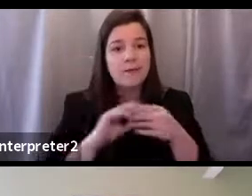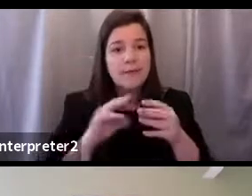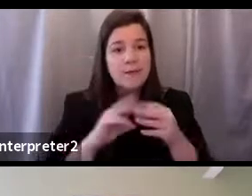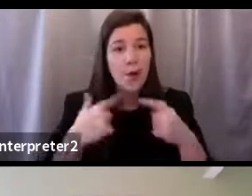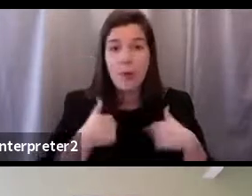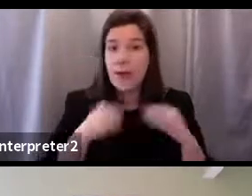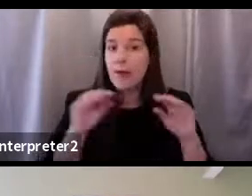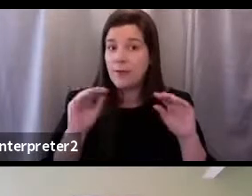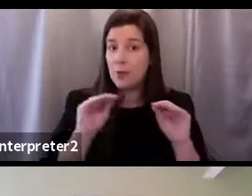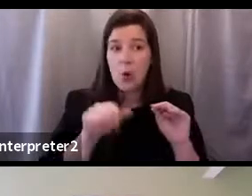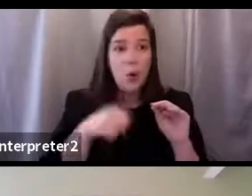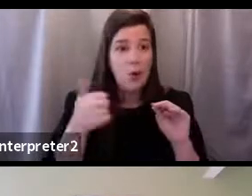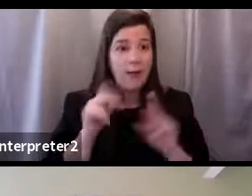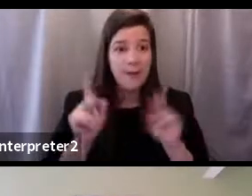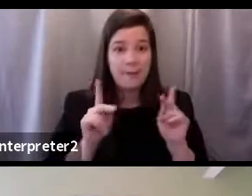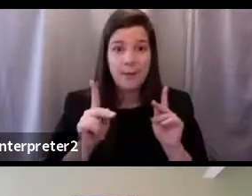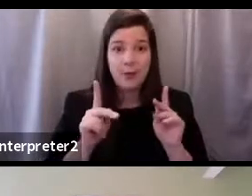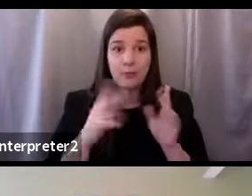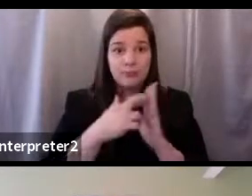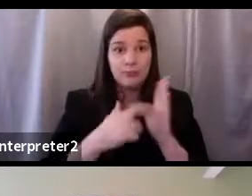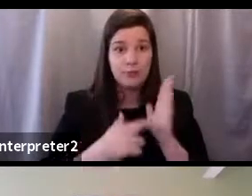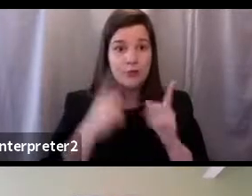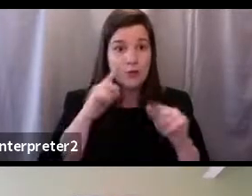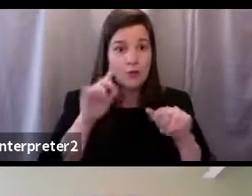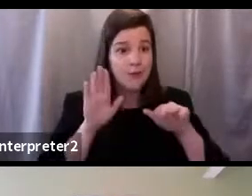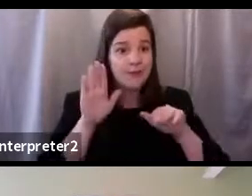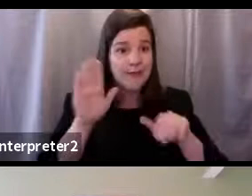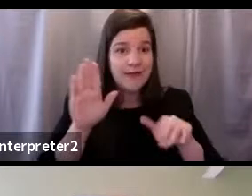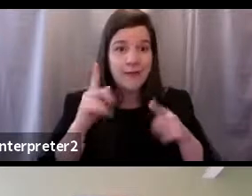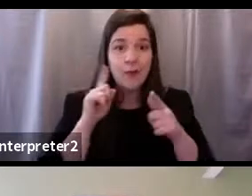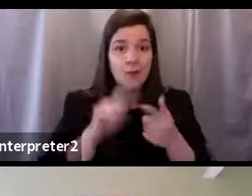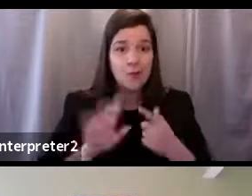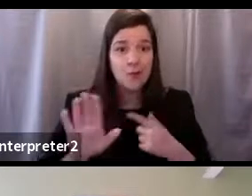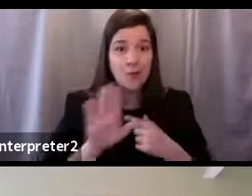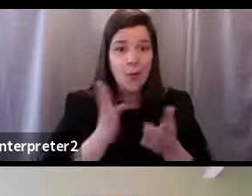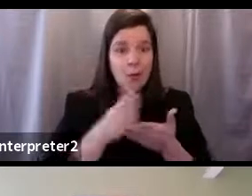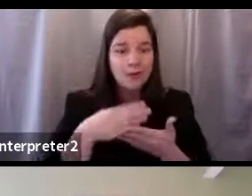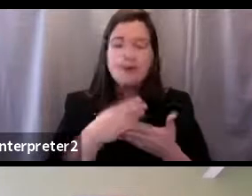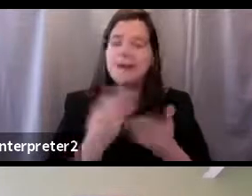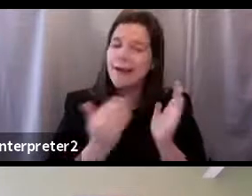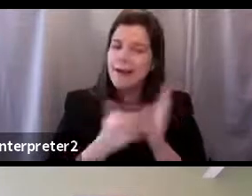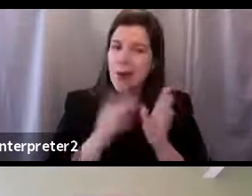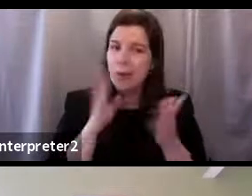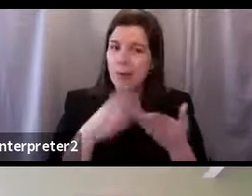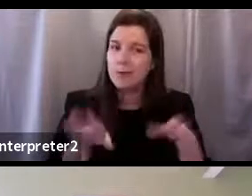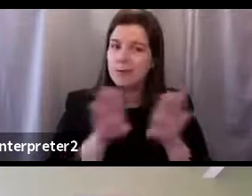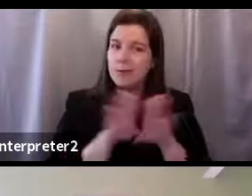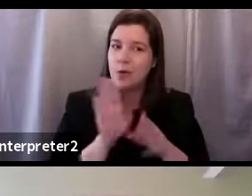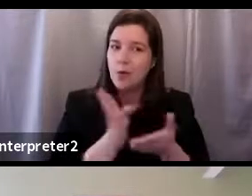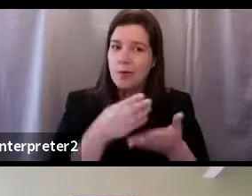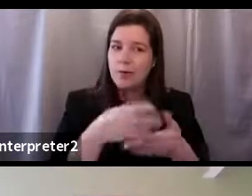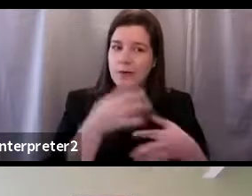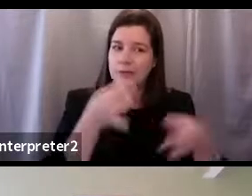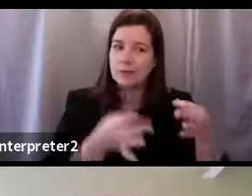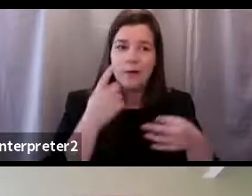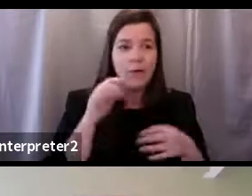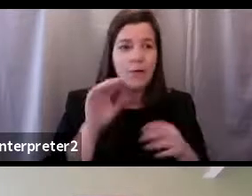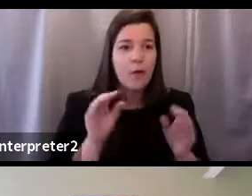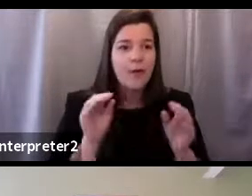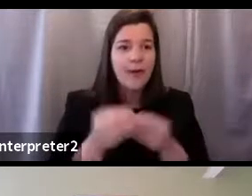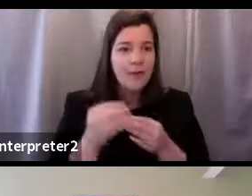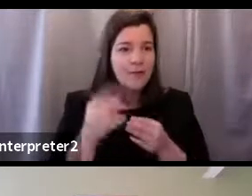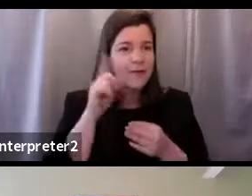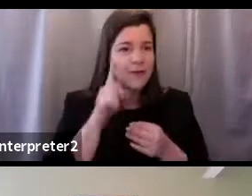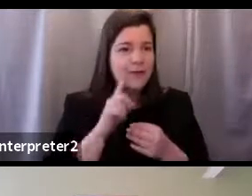signed up at this time to testify on this budget, so we will conclude the budget hearing for the Office of Deaf and Hard of